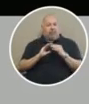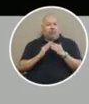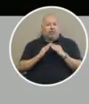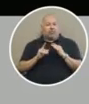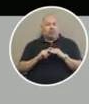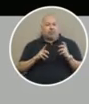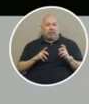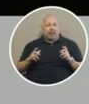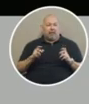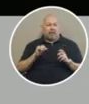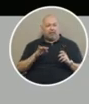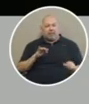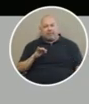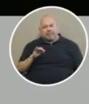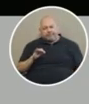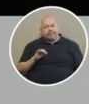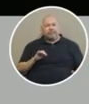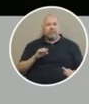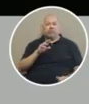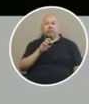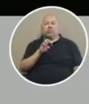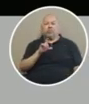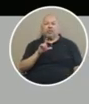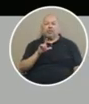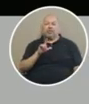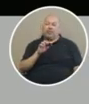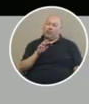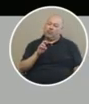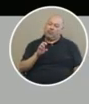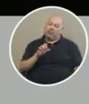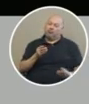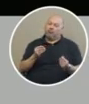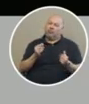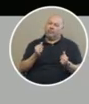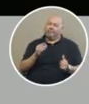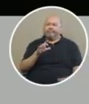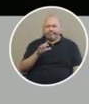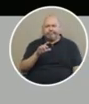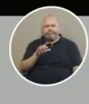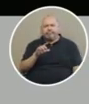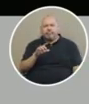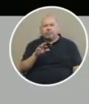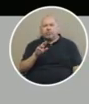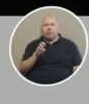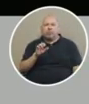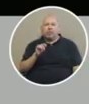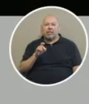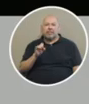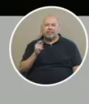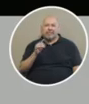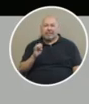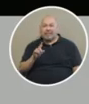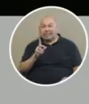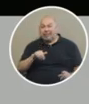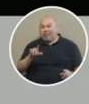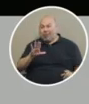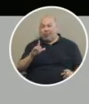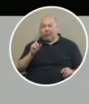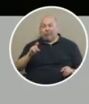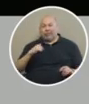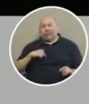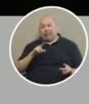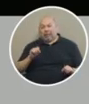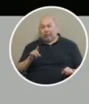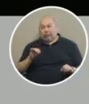communication with a lot of the real estate community as well, to address some of the needs that they're going to be able to